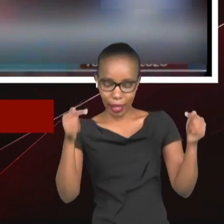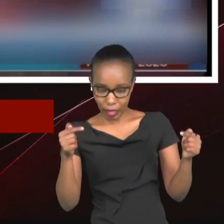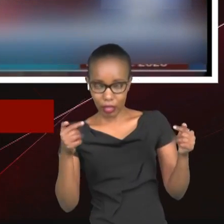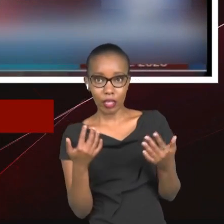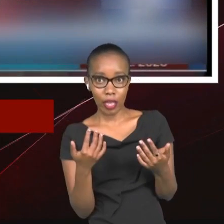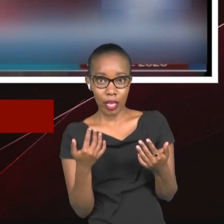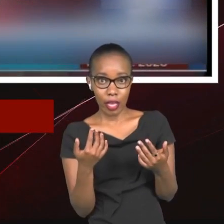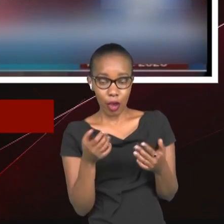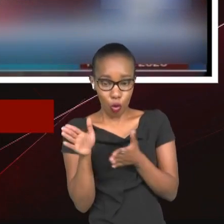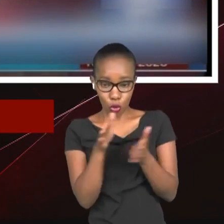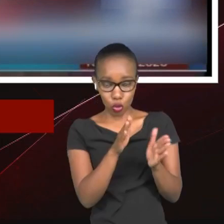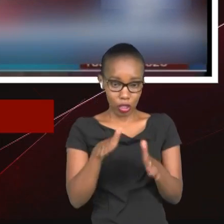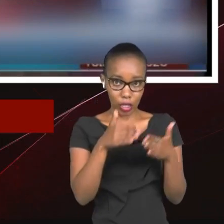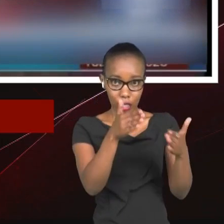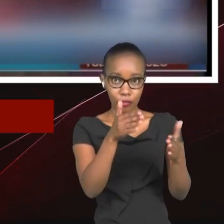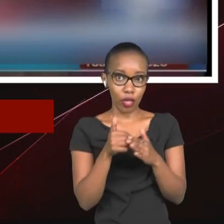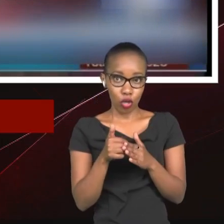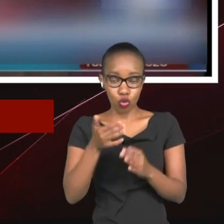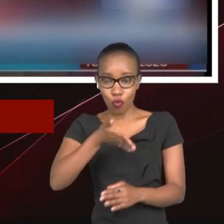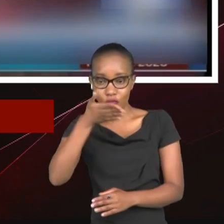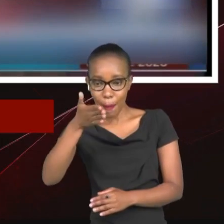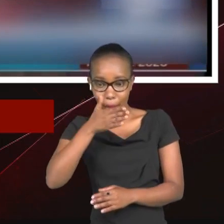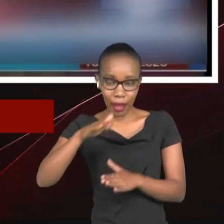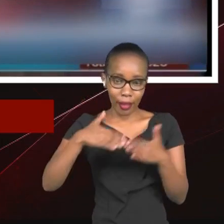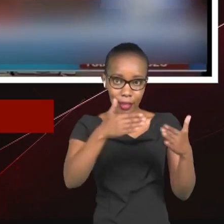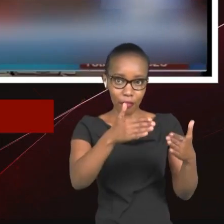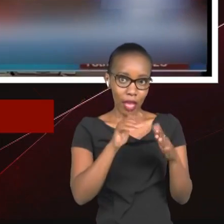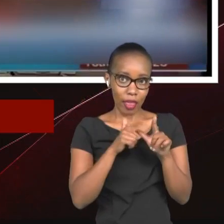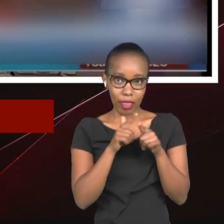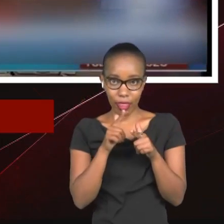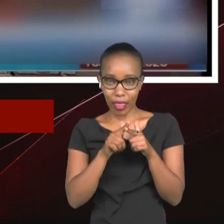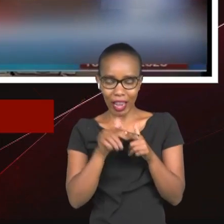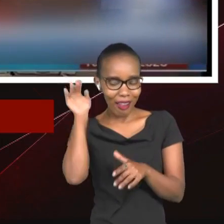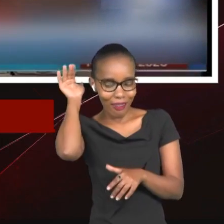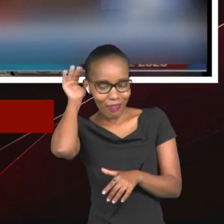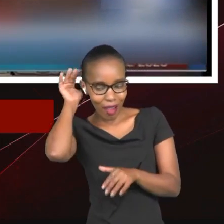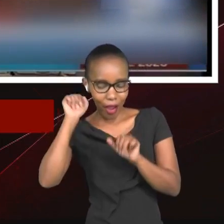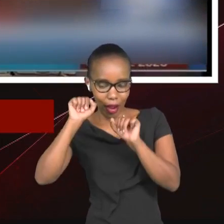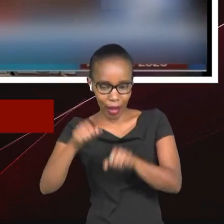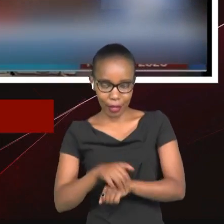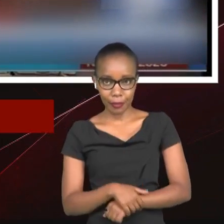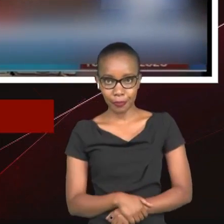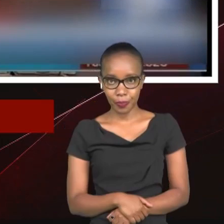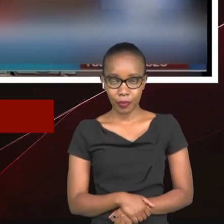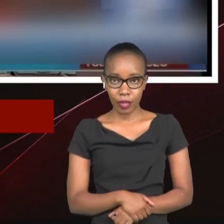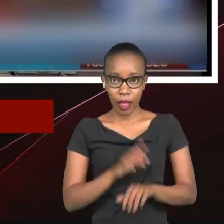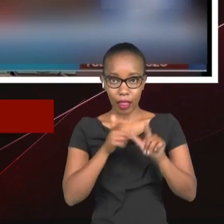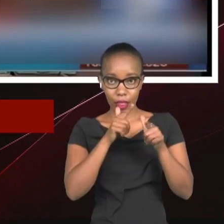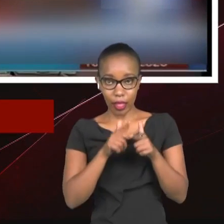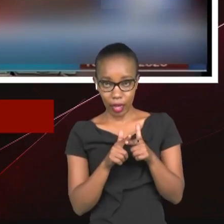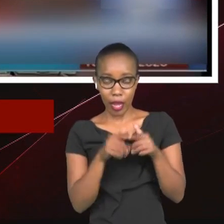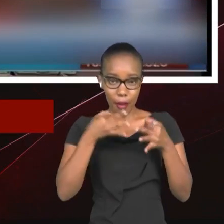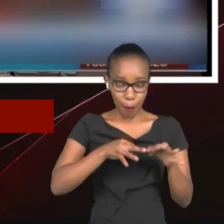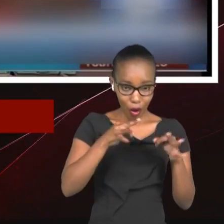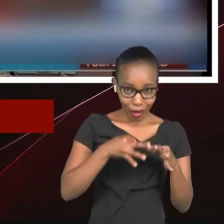an opportunity to respond, I think you are hard. And then what democracy